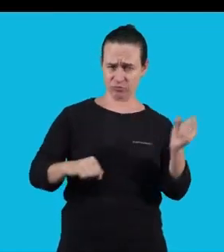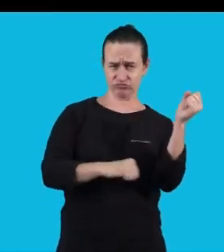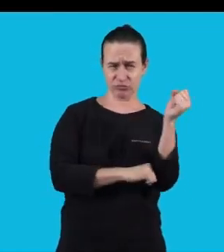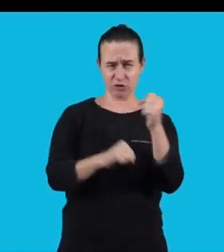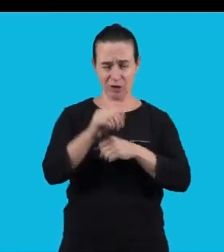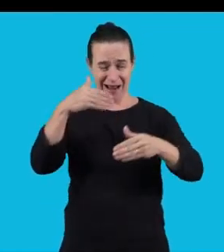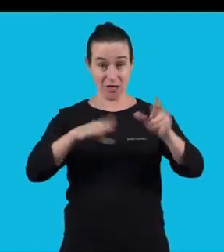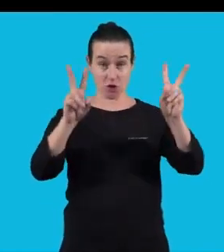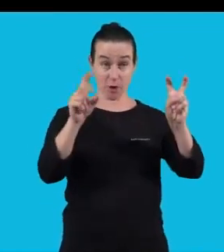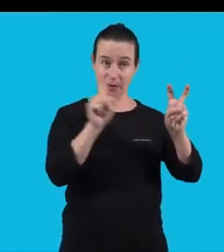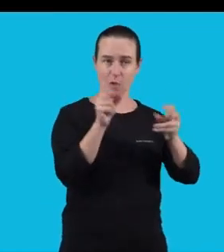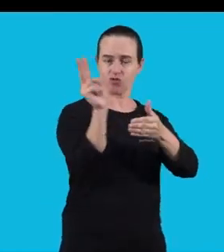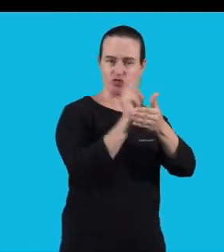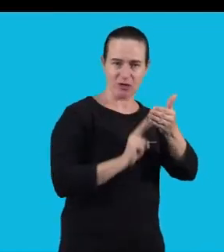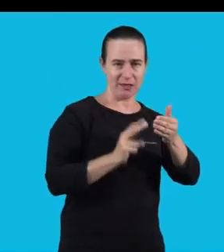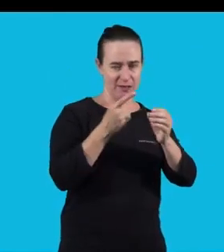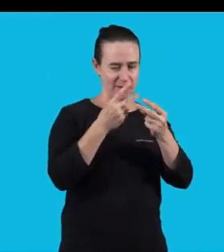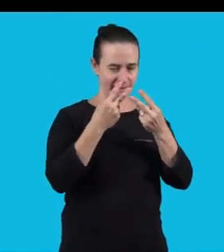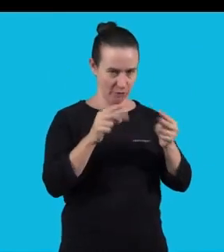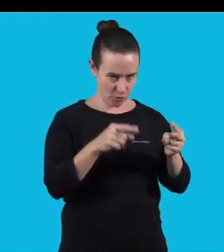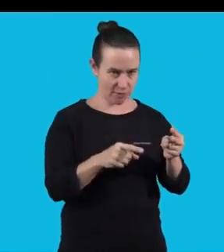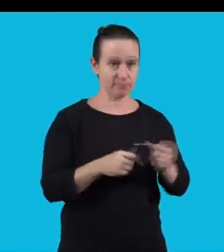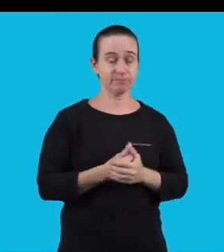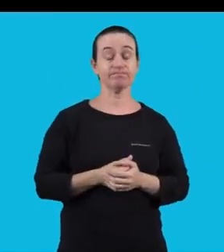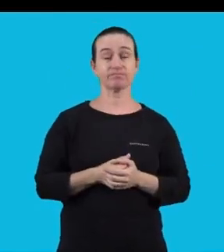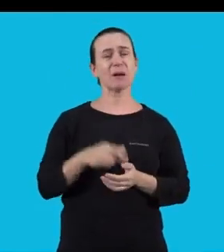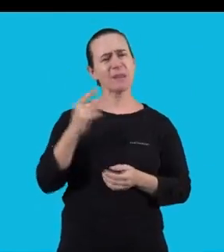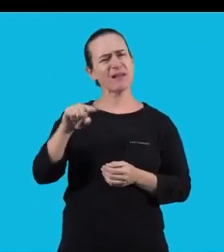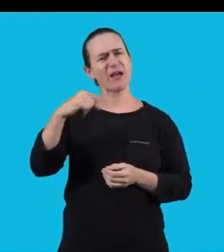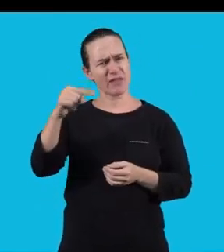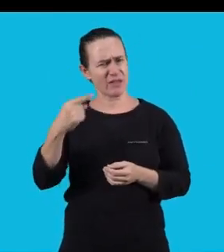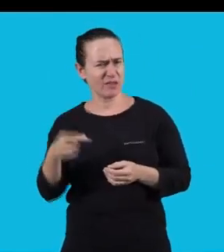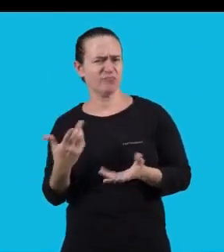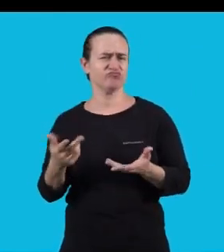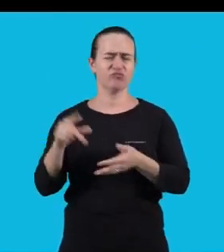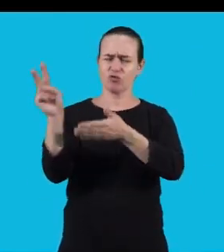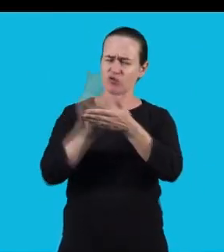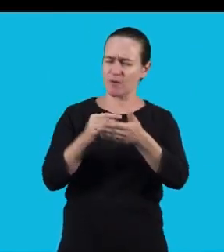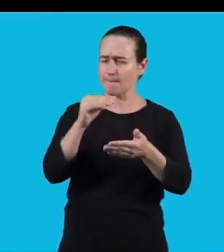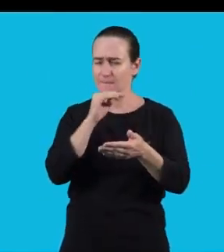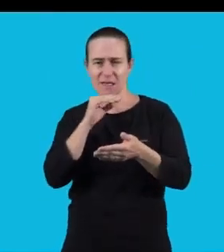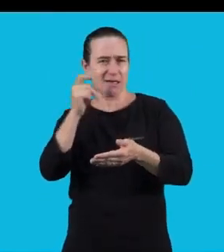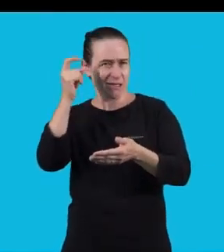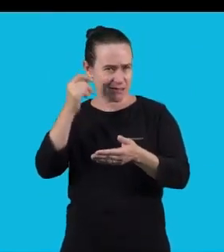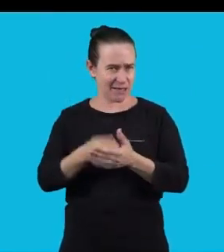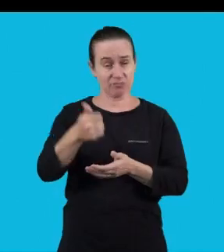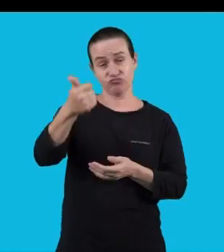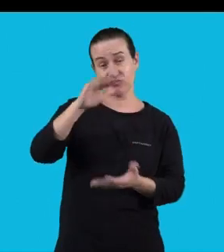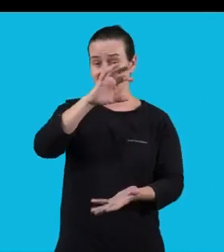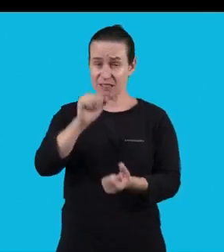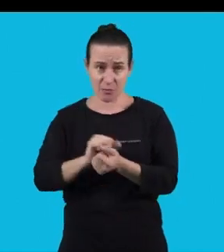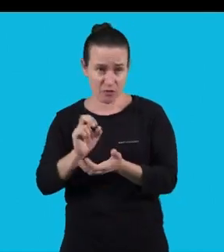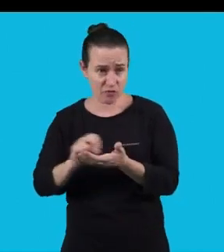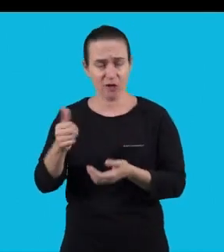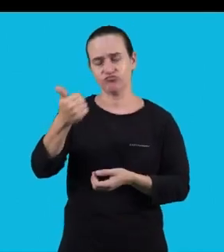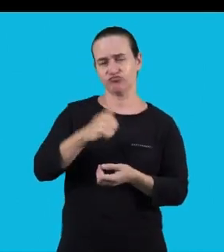and viewing. That has been our focus today, but there are also other aspects like reading for meaning and understanding, summary writing, and of course,